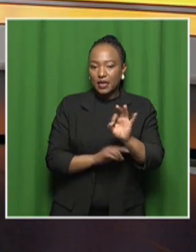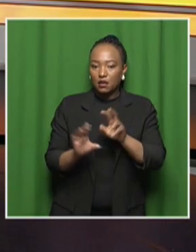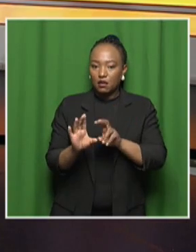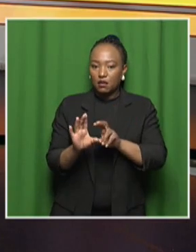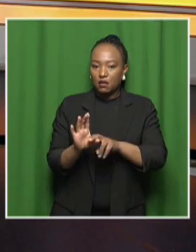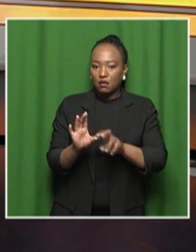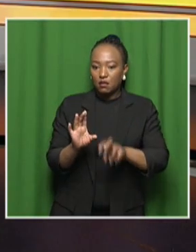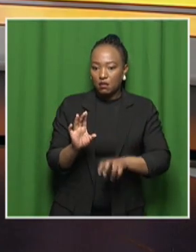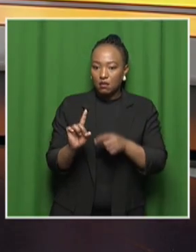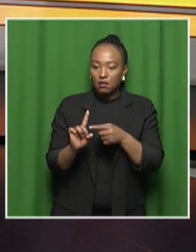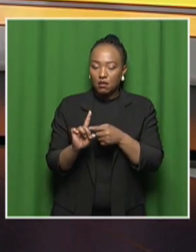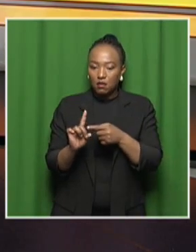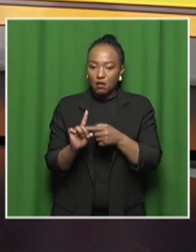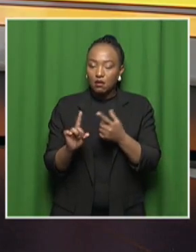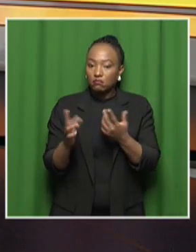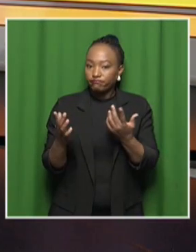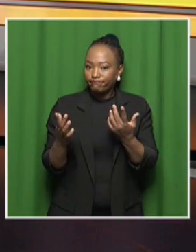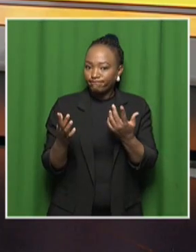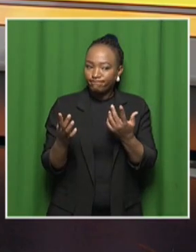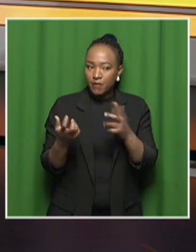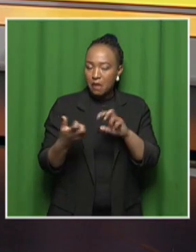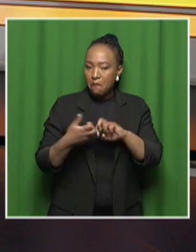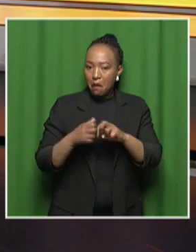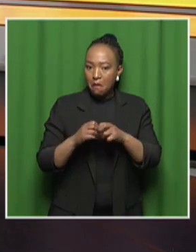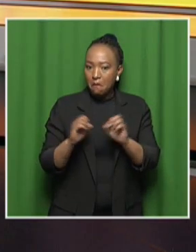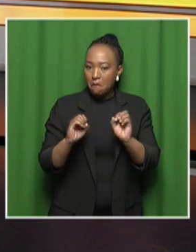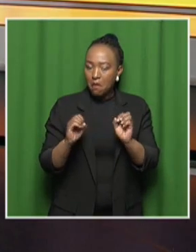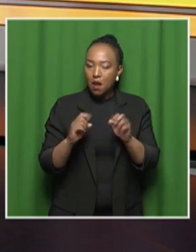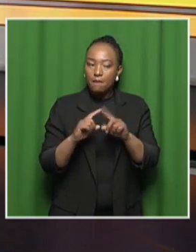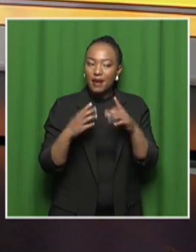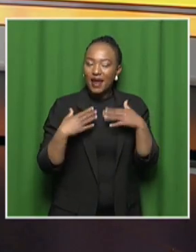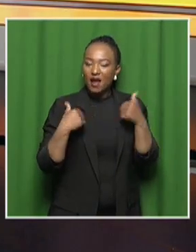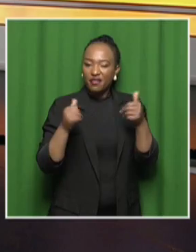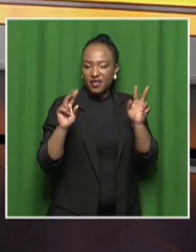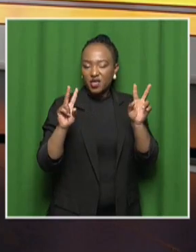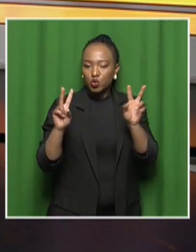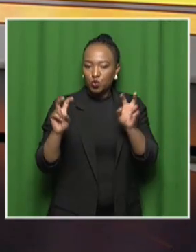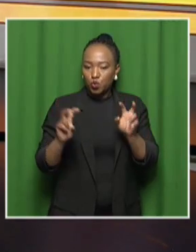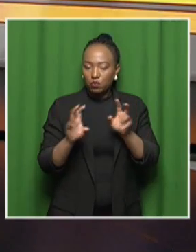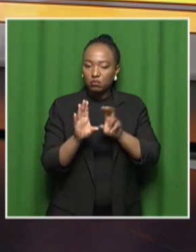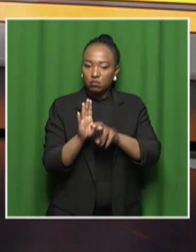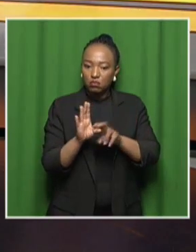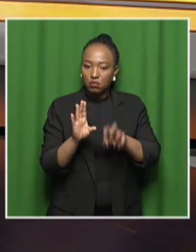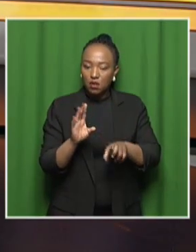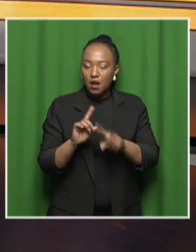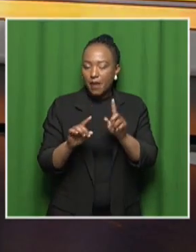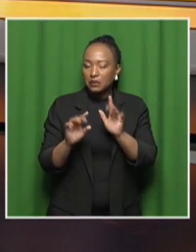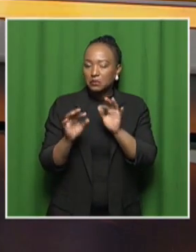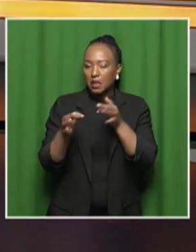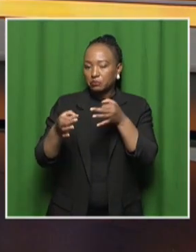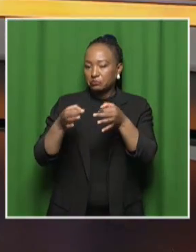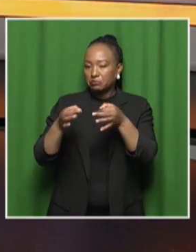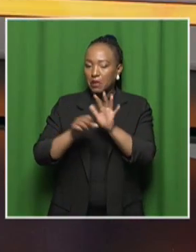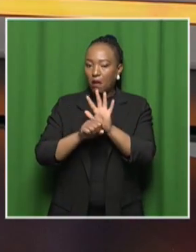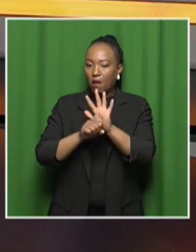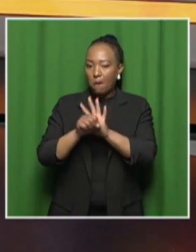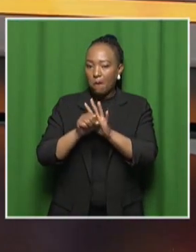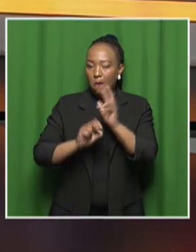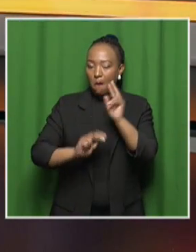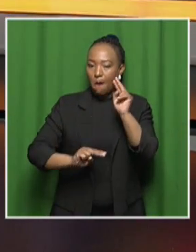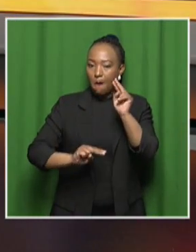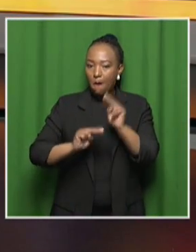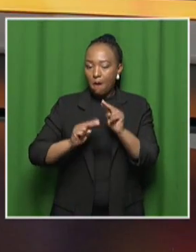then, of course, we saw health problems. It was plagued by health problems a lot, but we'll go into that a little bit more as well. We just wanted to give you just that brief synopsis of